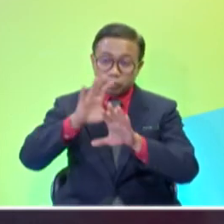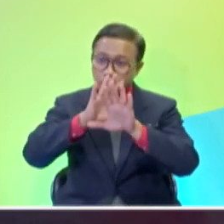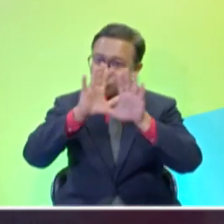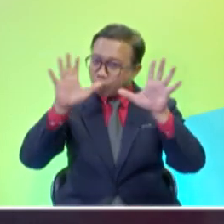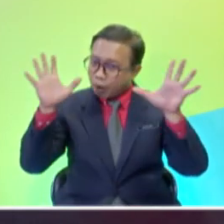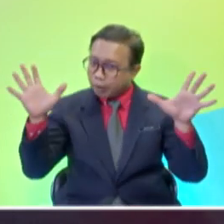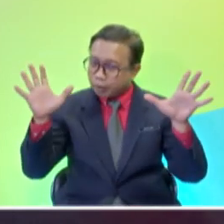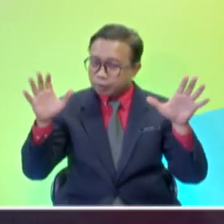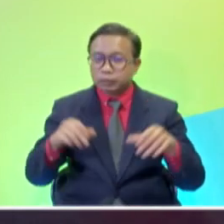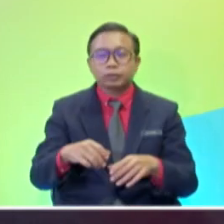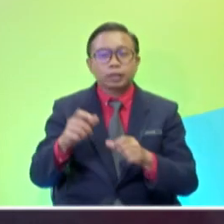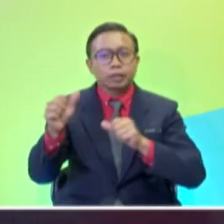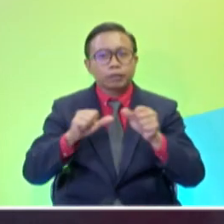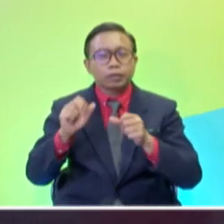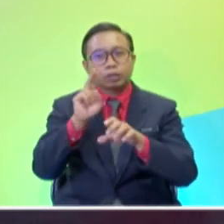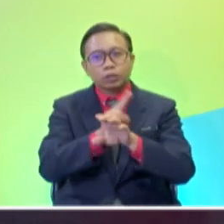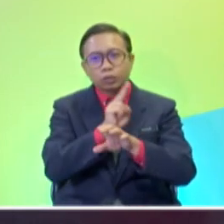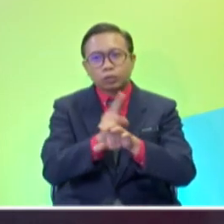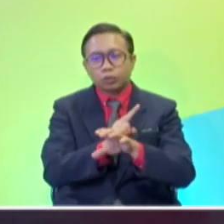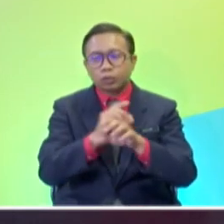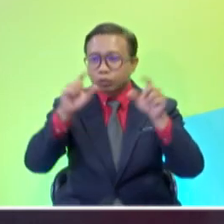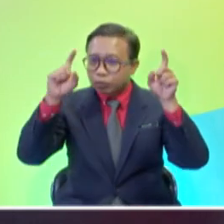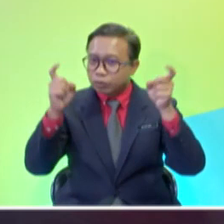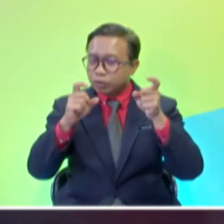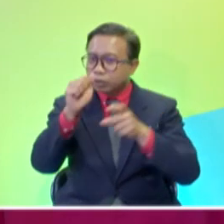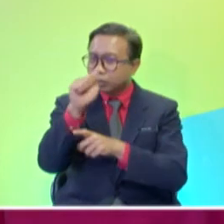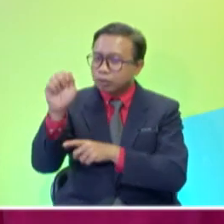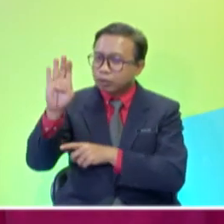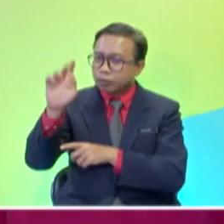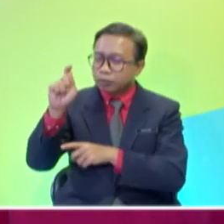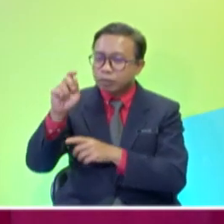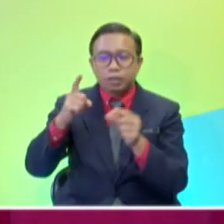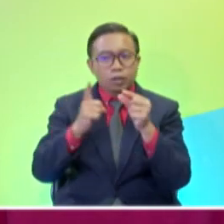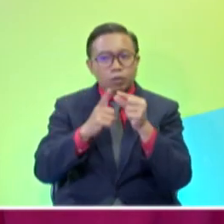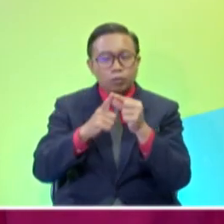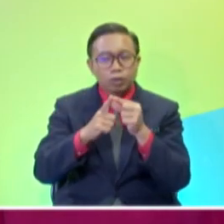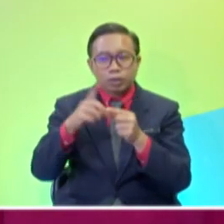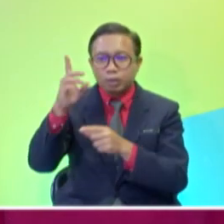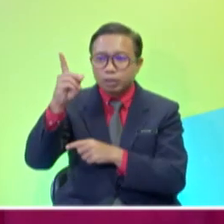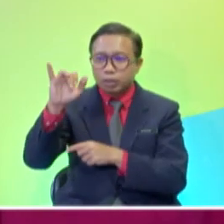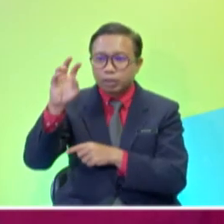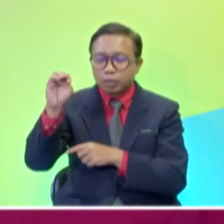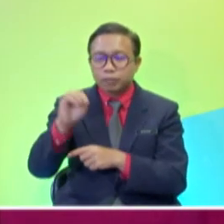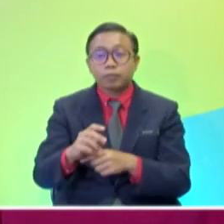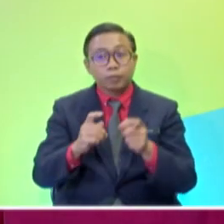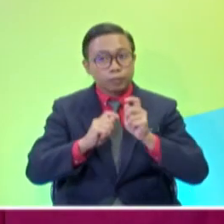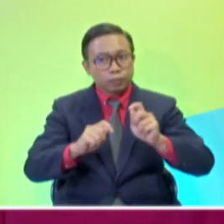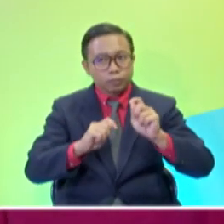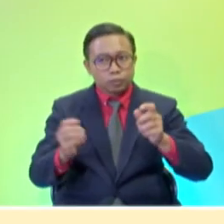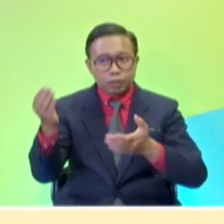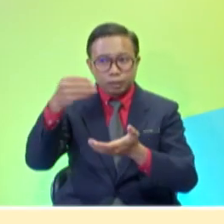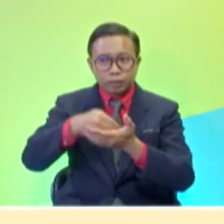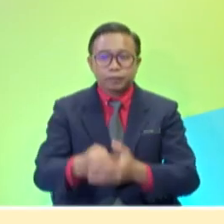this activity, he needs to use the phrase a bit and the word dim. Would you like to try again,